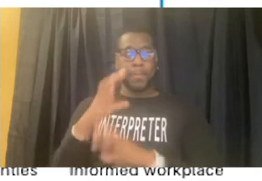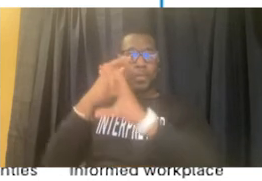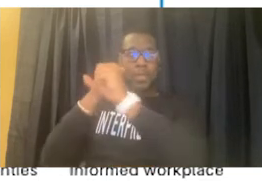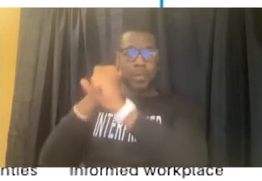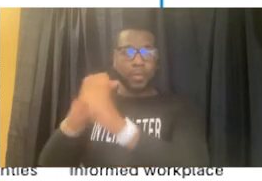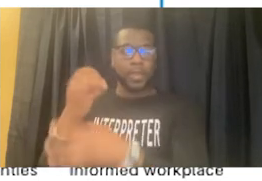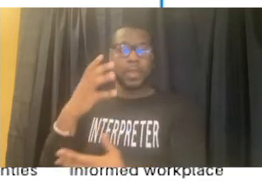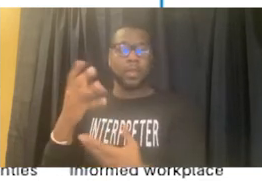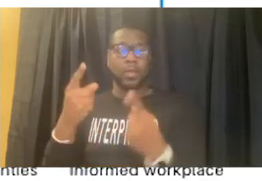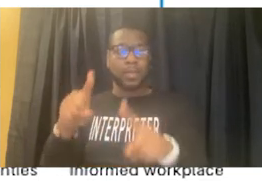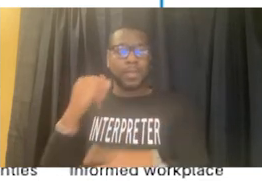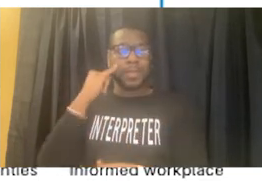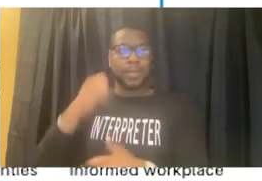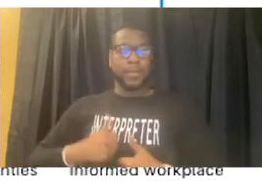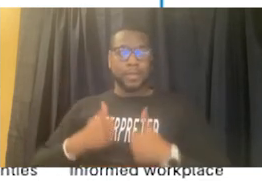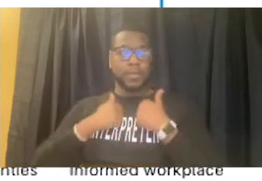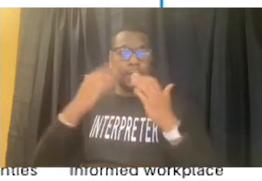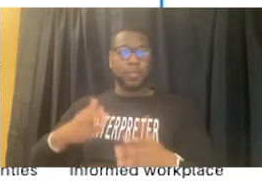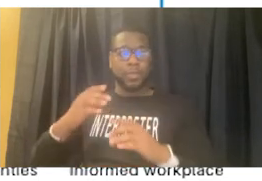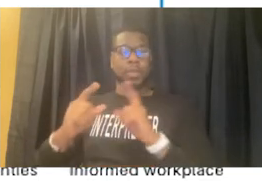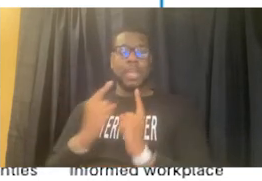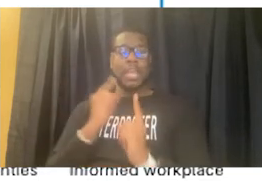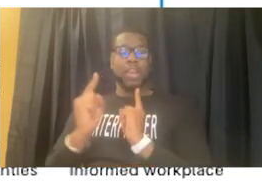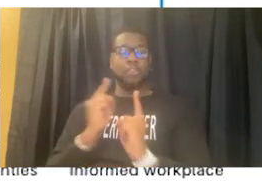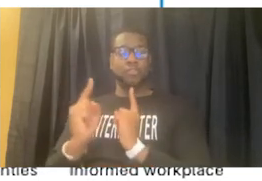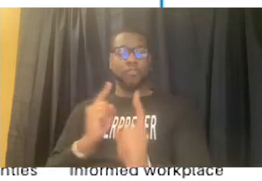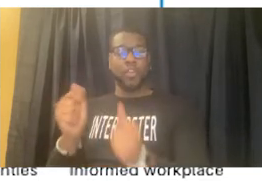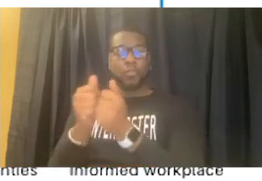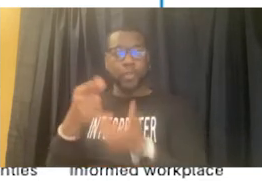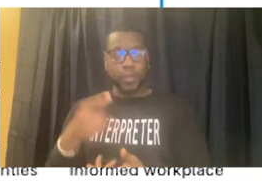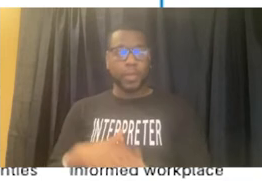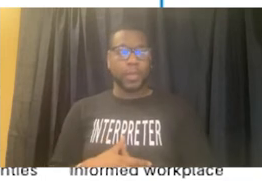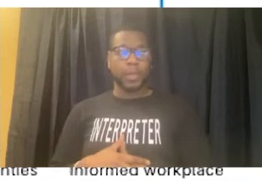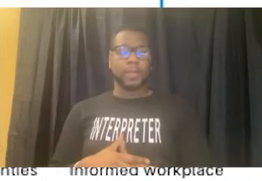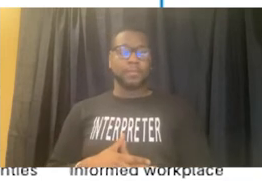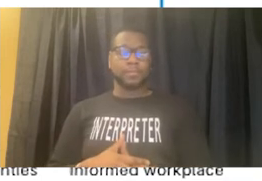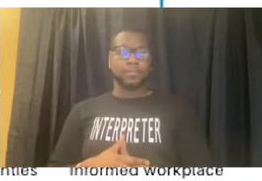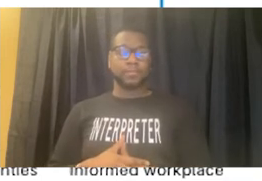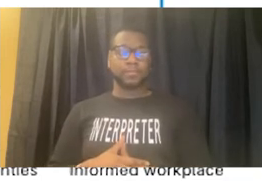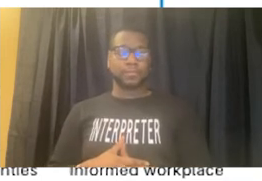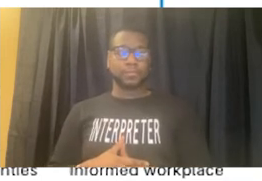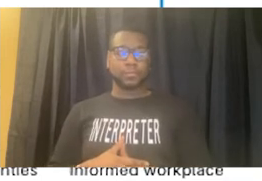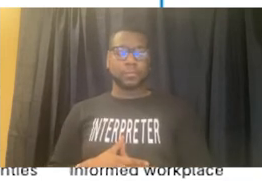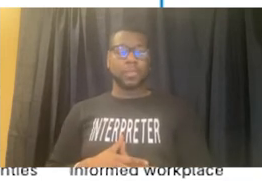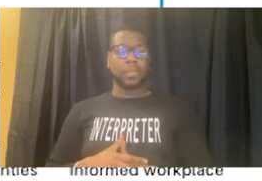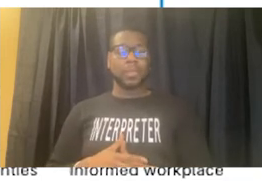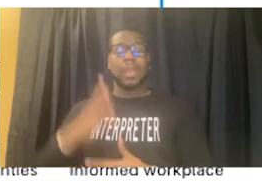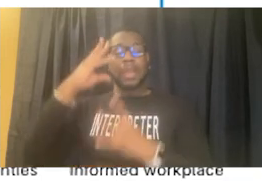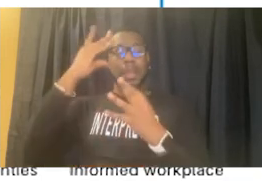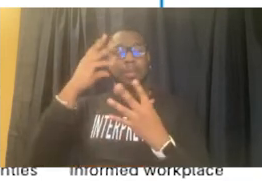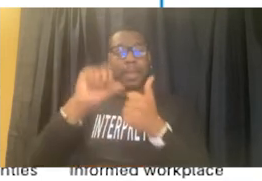you throughout your time with them. Thinking about if I'm in my nuclear family, how does intergenerational trauma impact